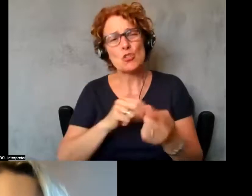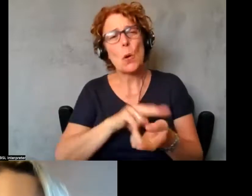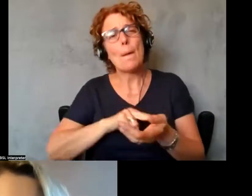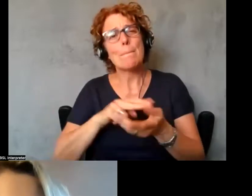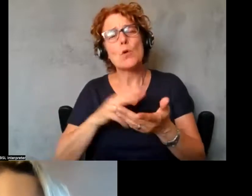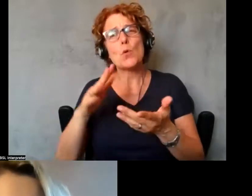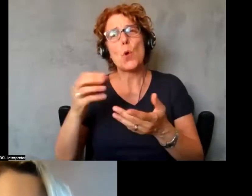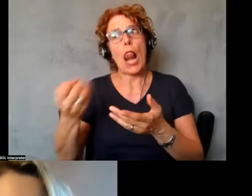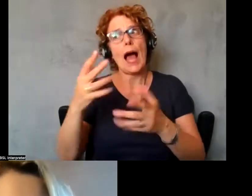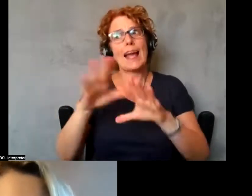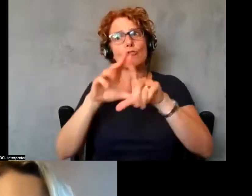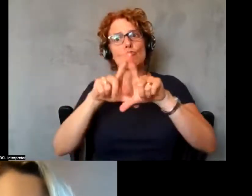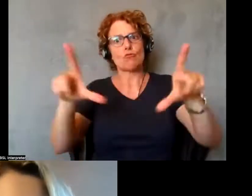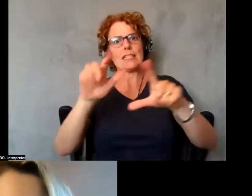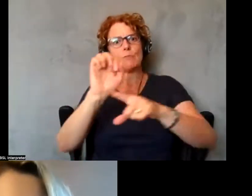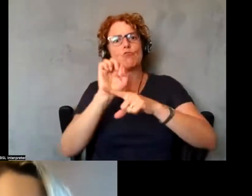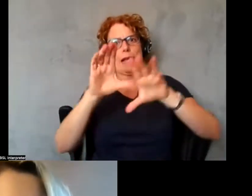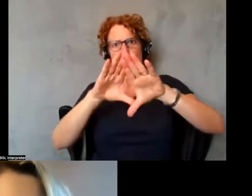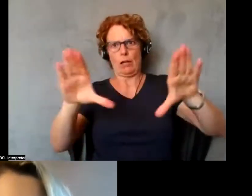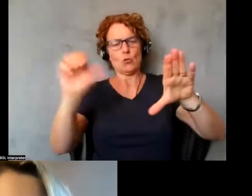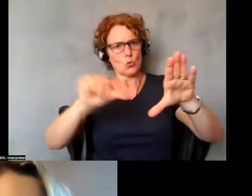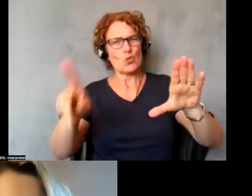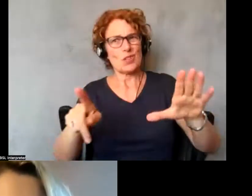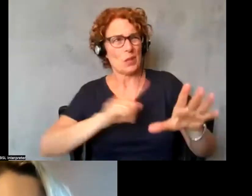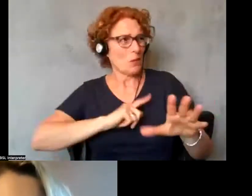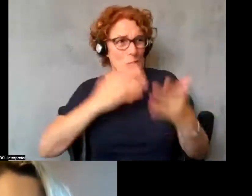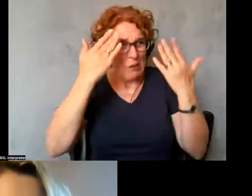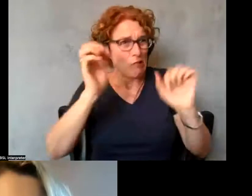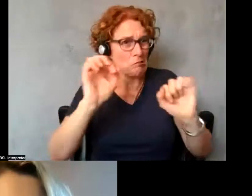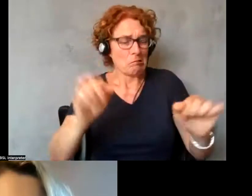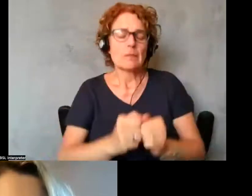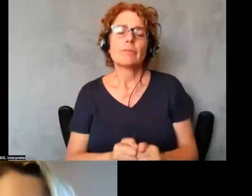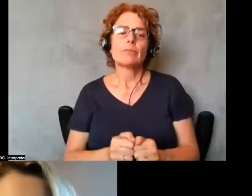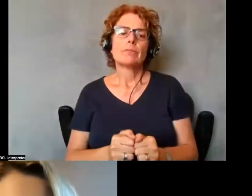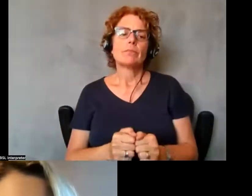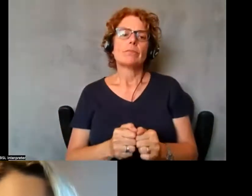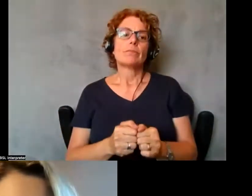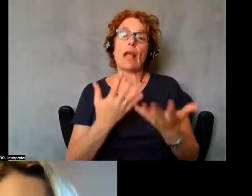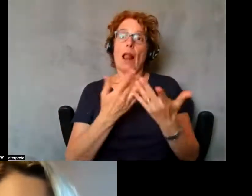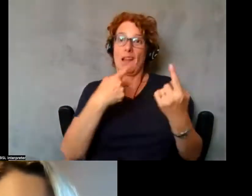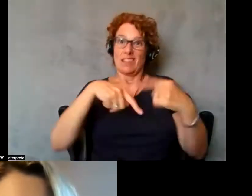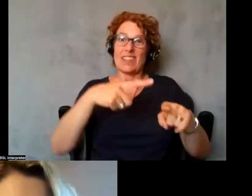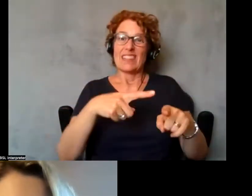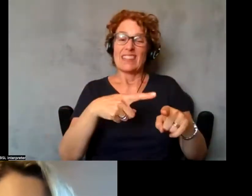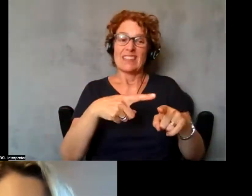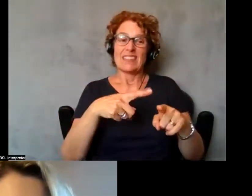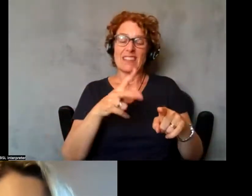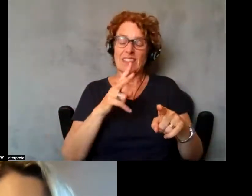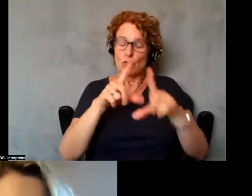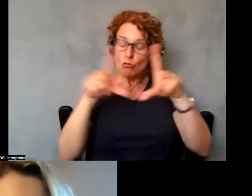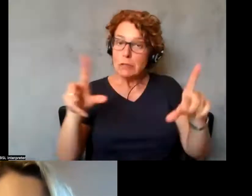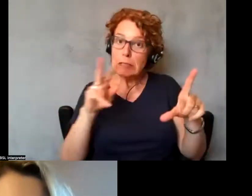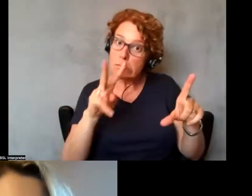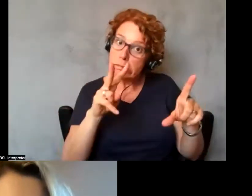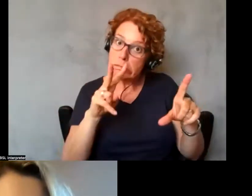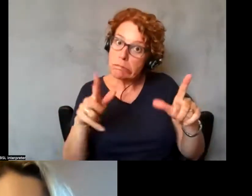protector, because we just don't know enough yet. But all I would say is that quite a lot of us do kind of face the screens for long periods